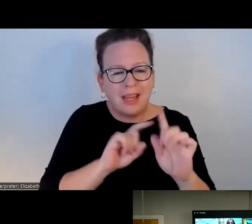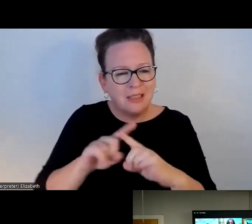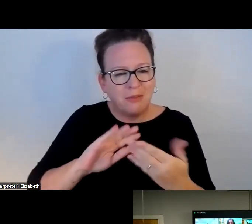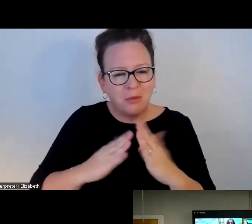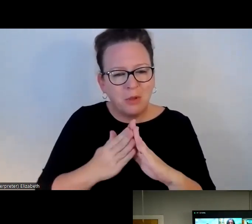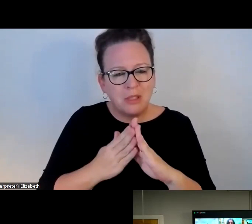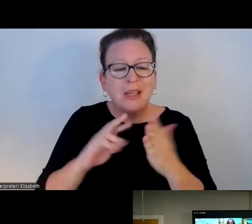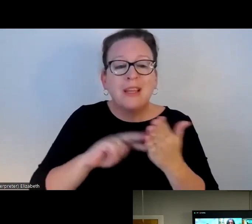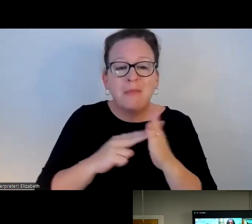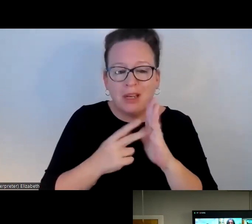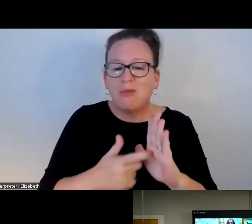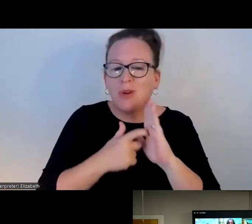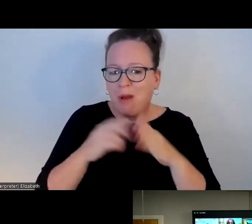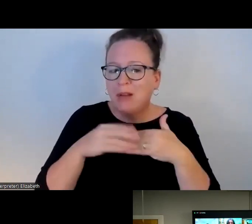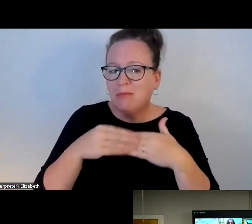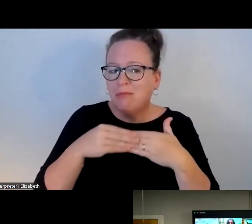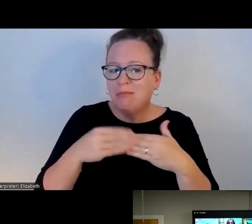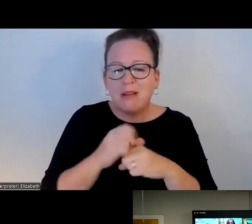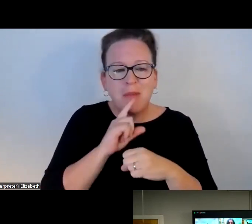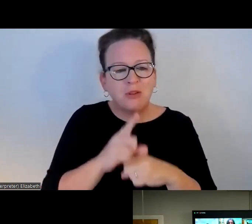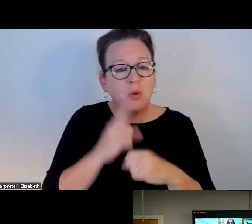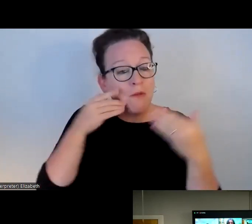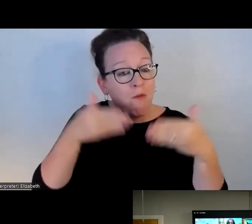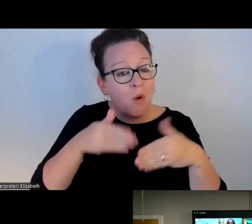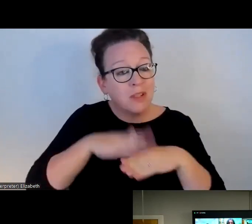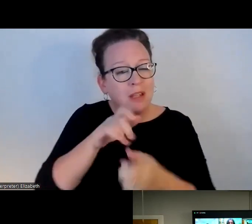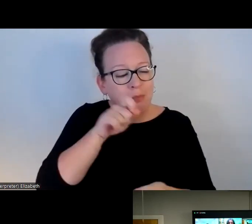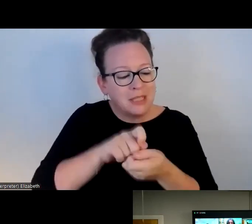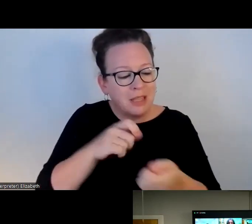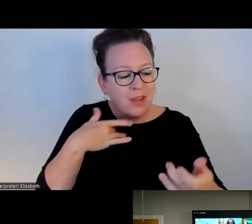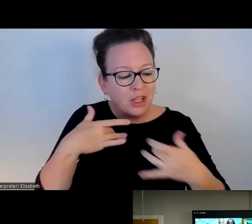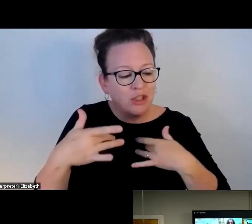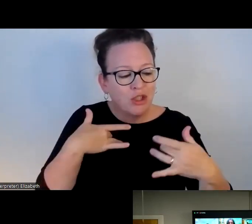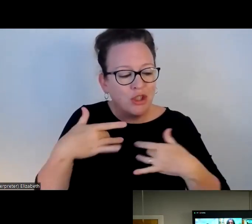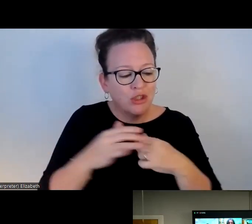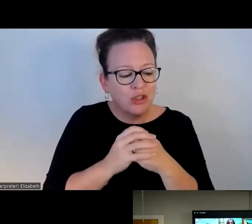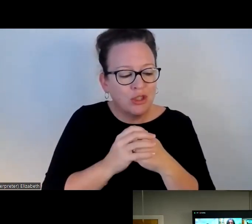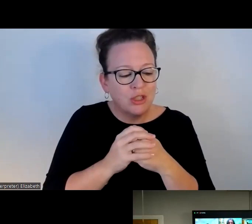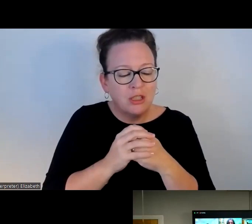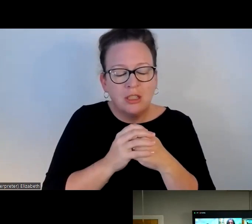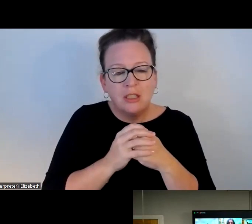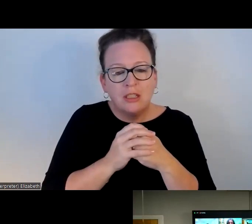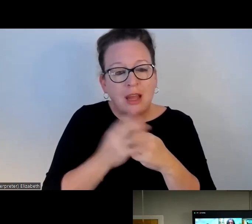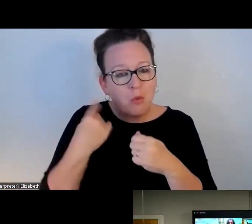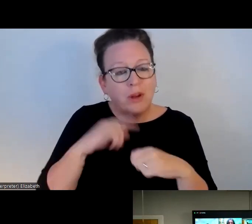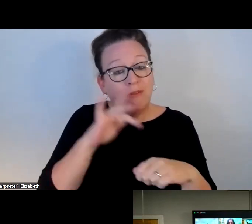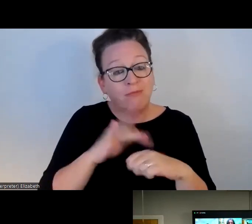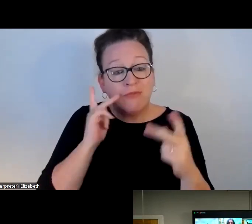also a focus of the particular concerns of the community that we're visiting.